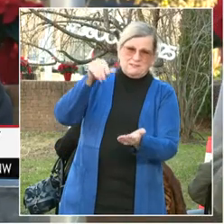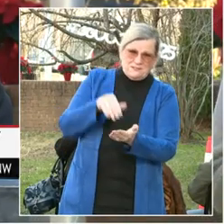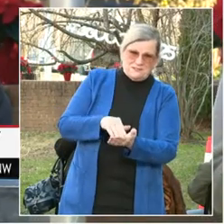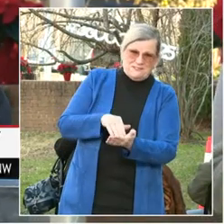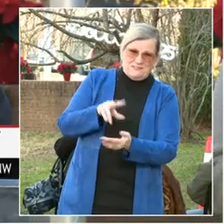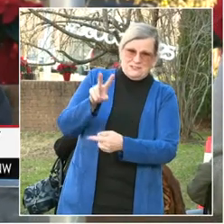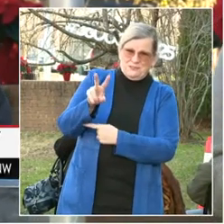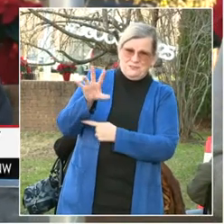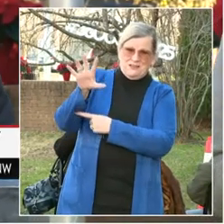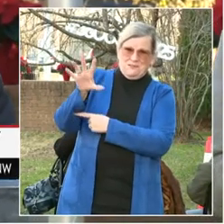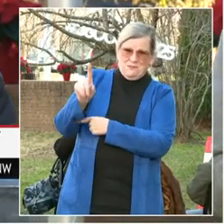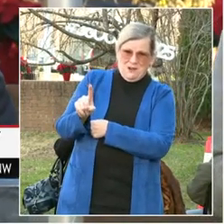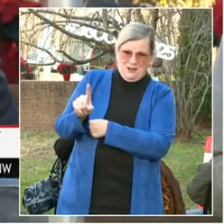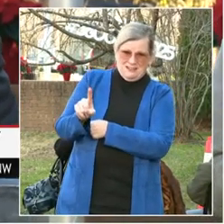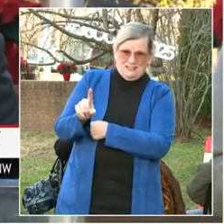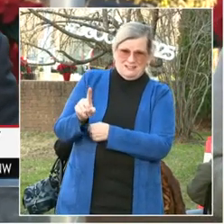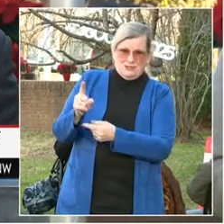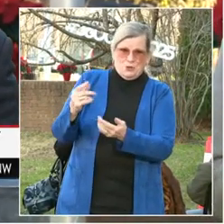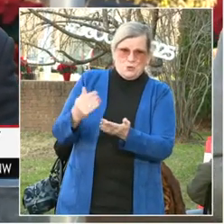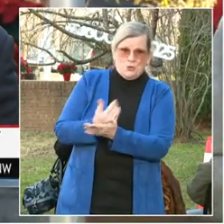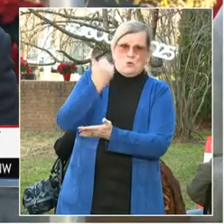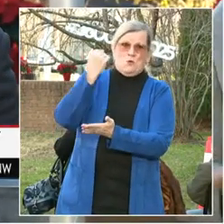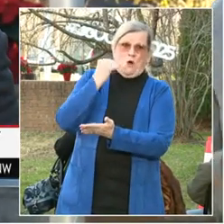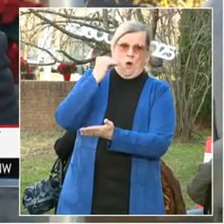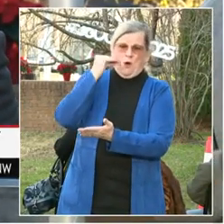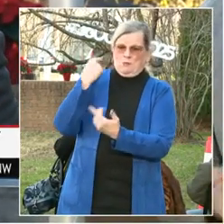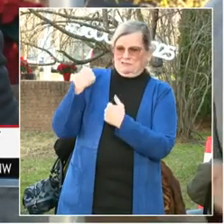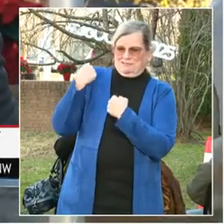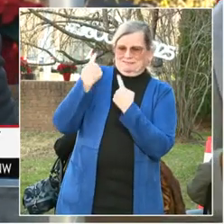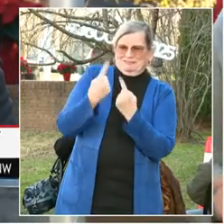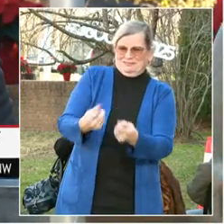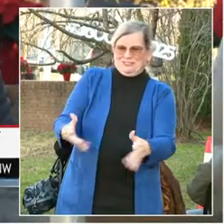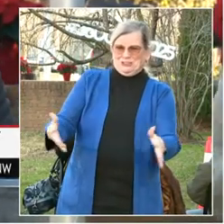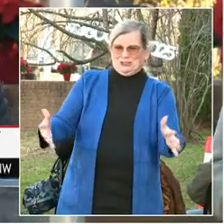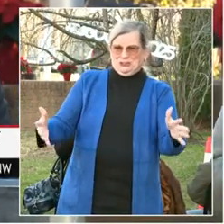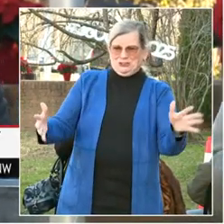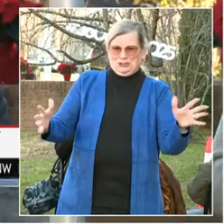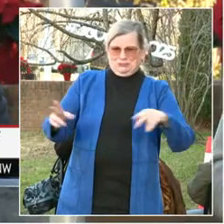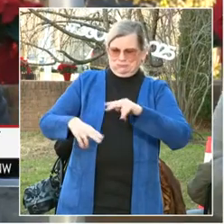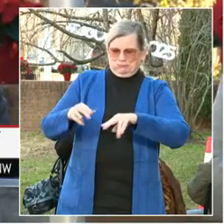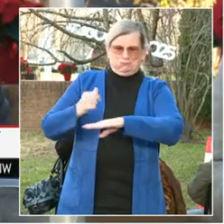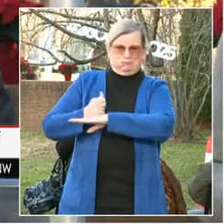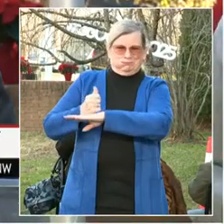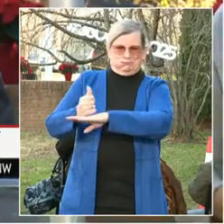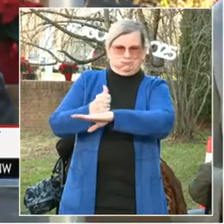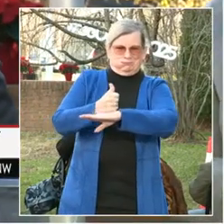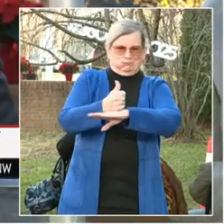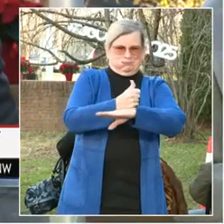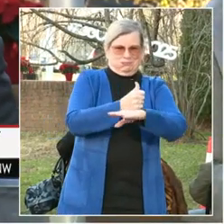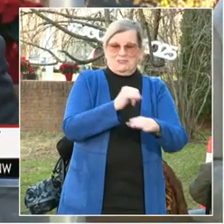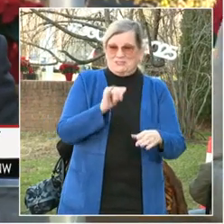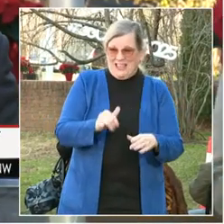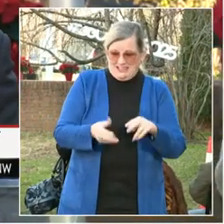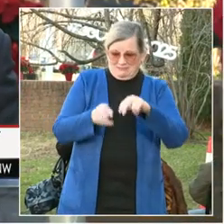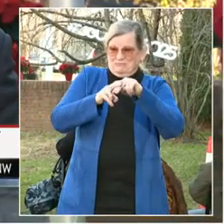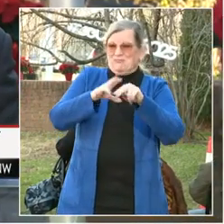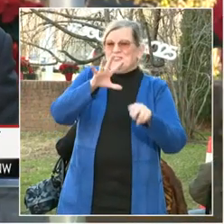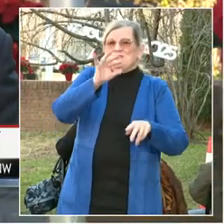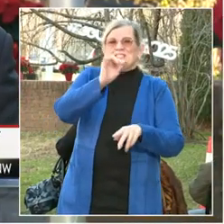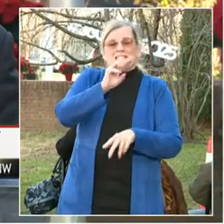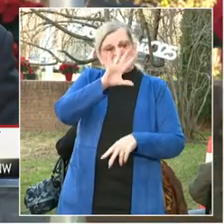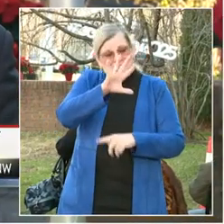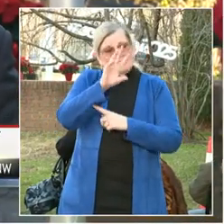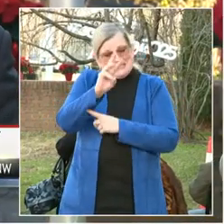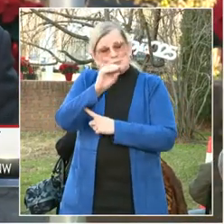20,251 new homes. I see someone writing that down. That means we're 56% of the way there, right? But the reason why we need a